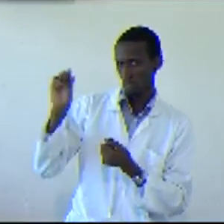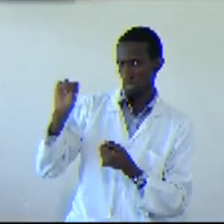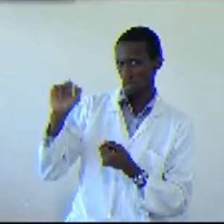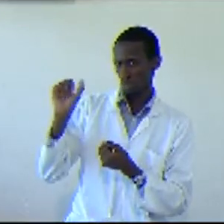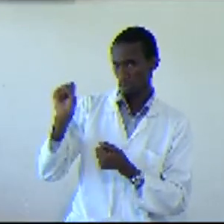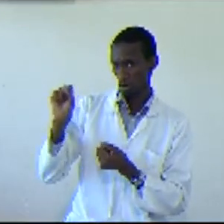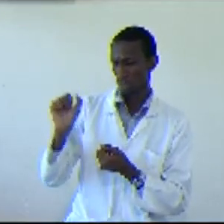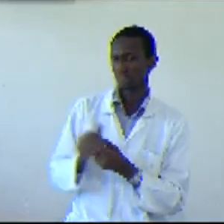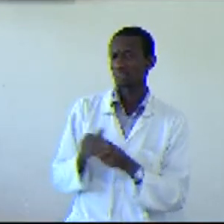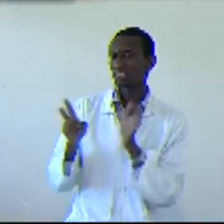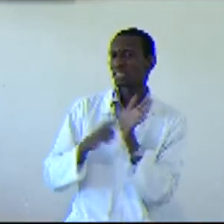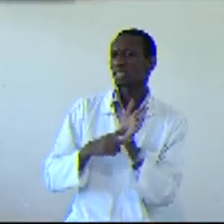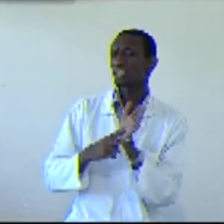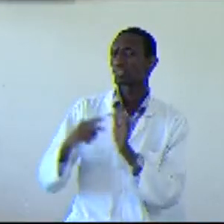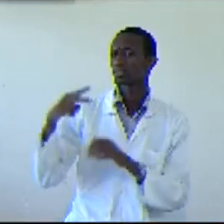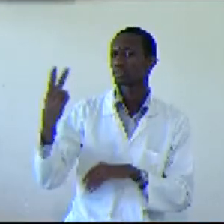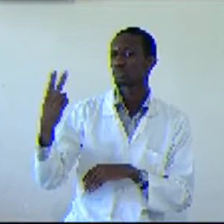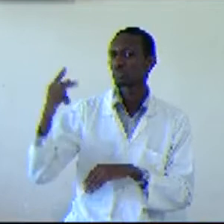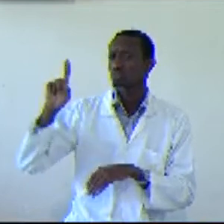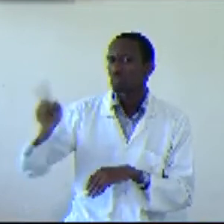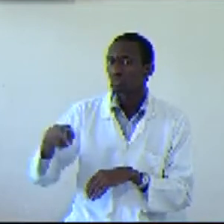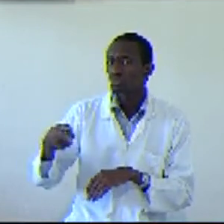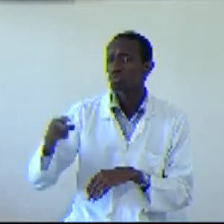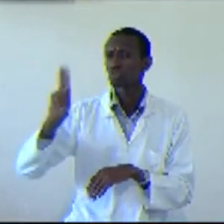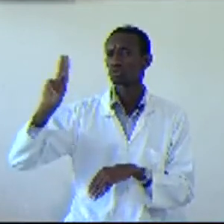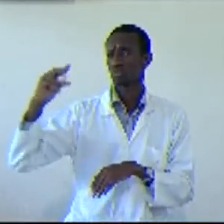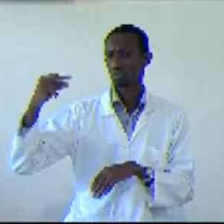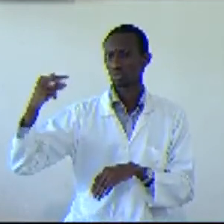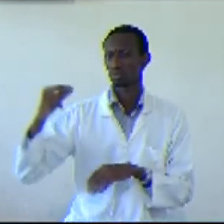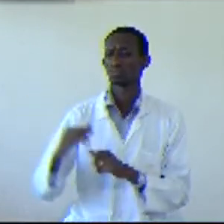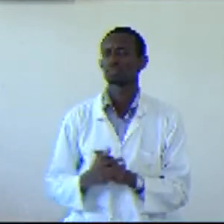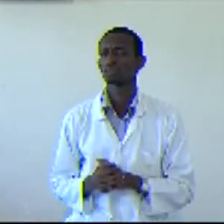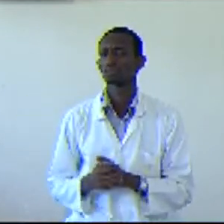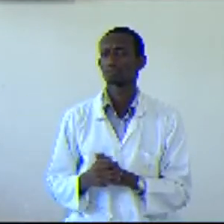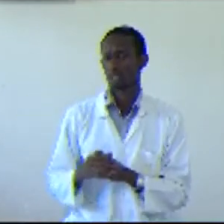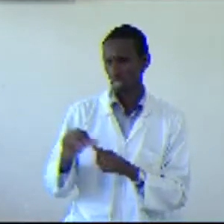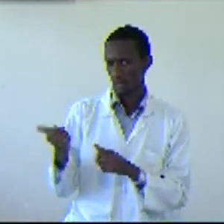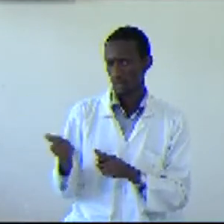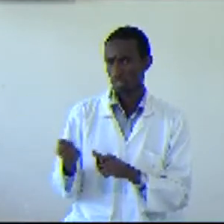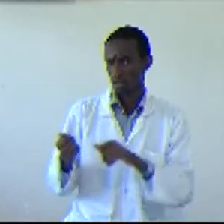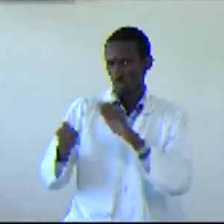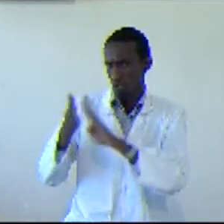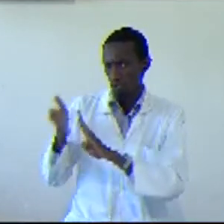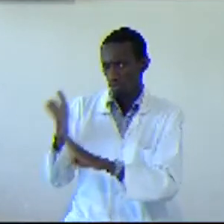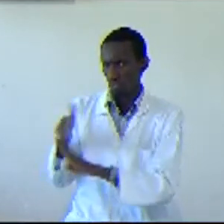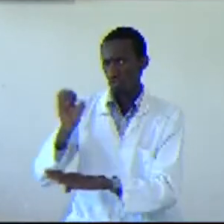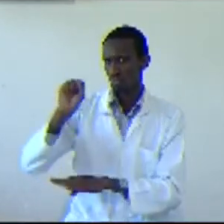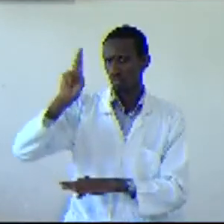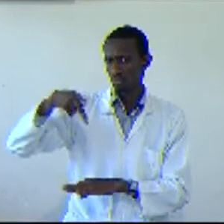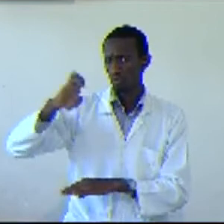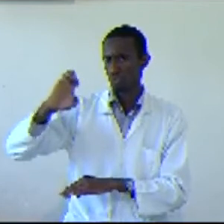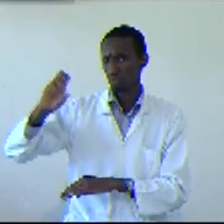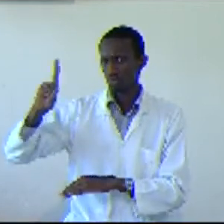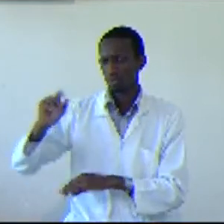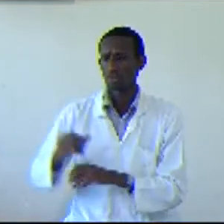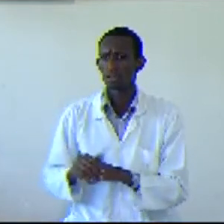is 2,000 kilogram. And another thing that we have is the speed, the velocity. The velocity